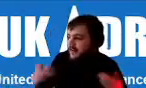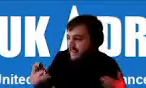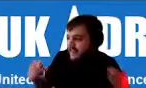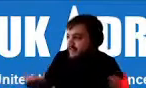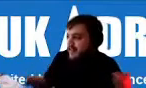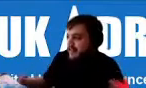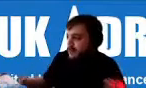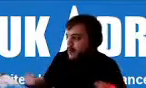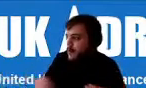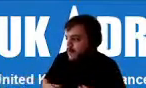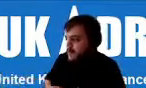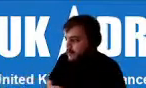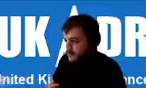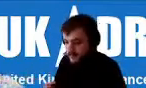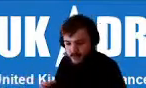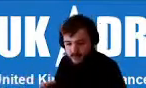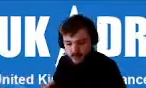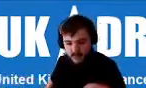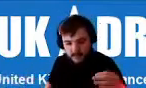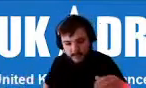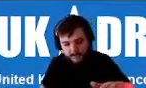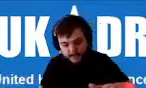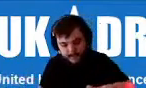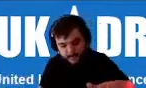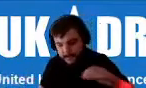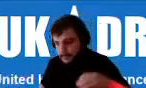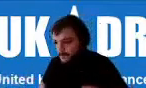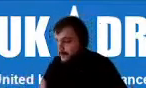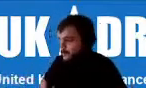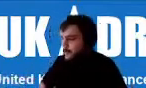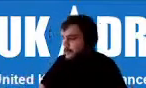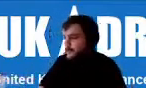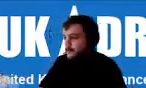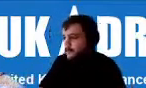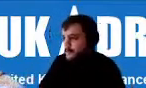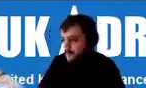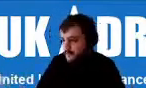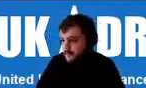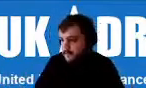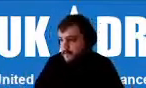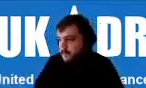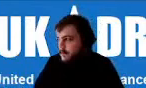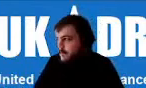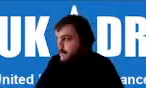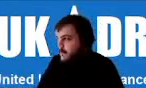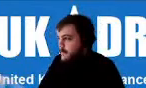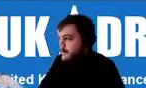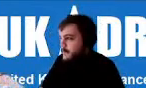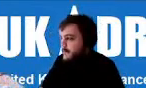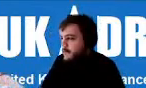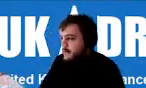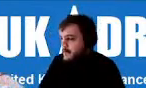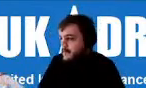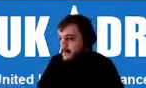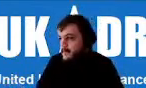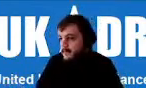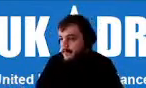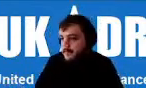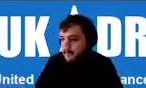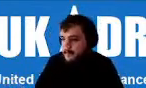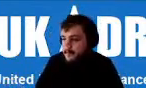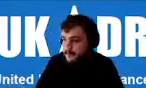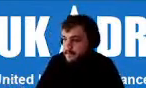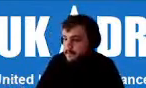like it's, getting worse. It is, I think, getting worse. And the message there is that we need a